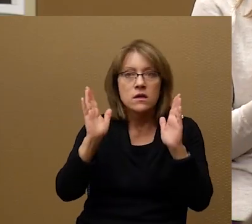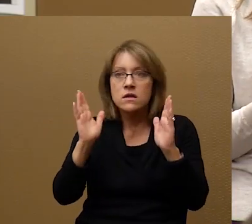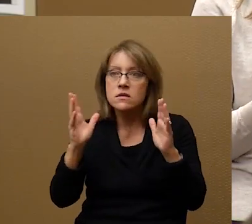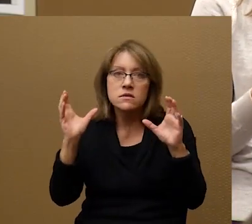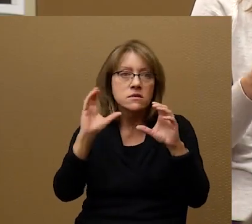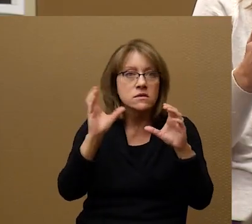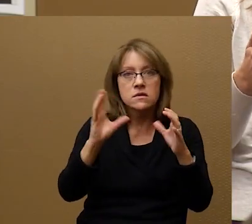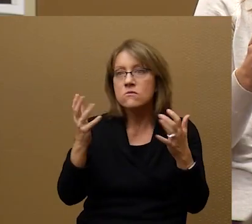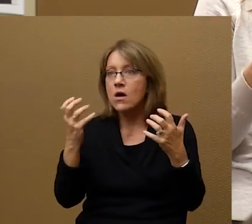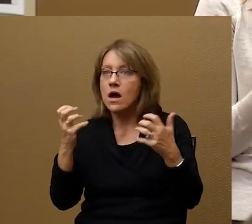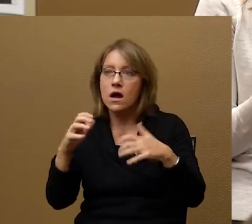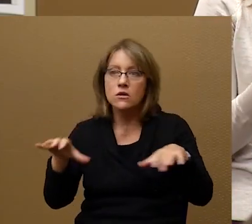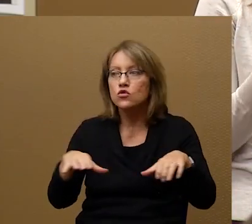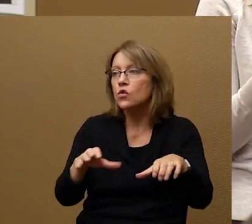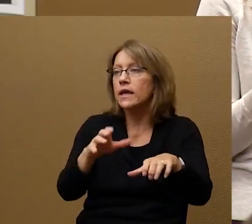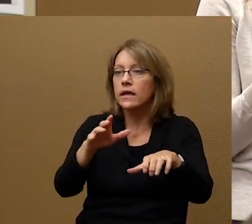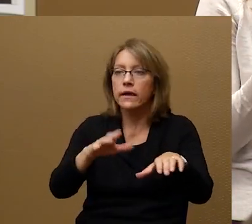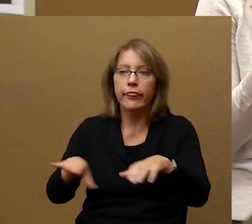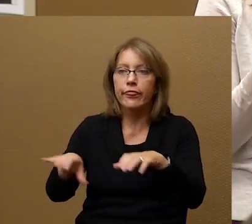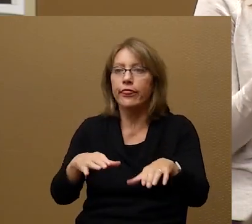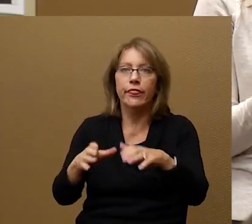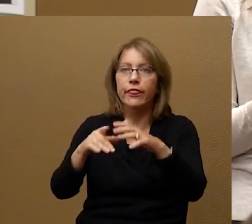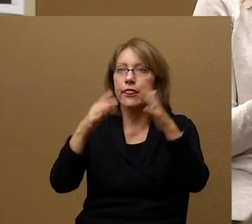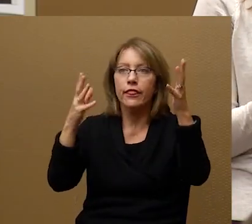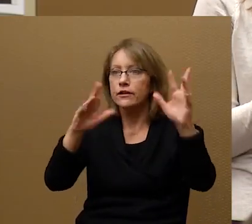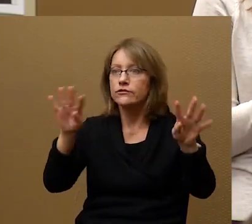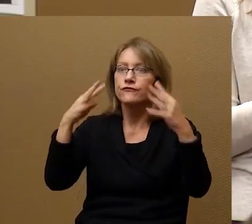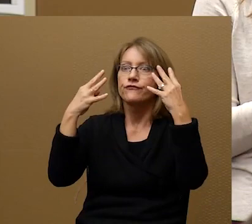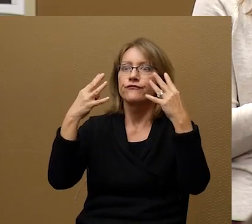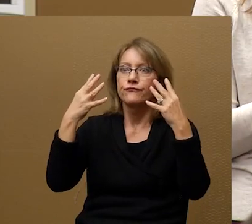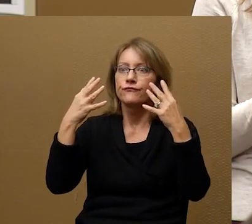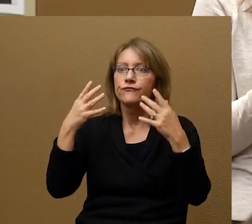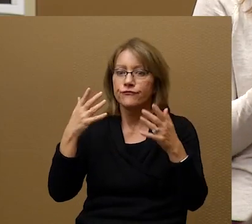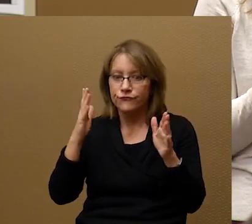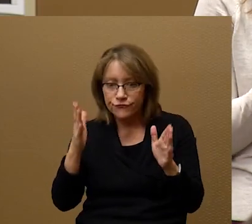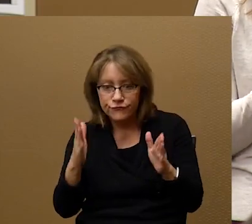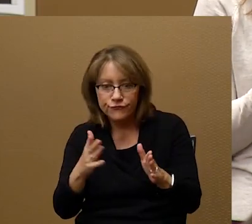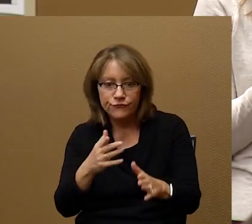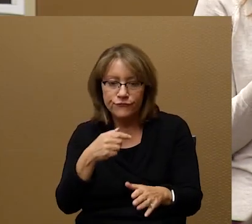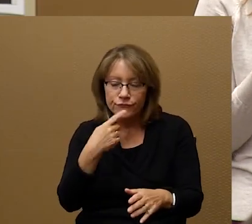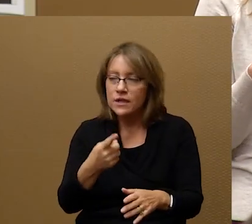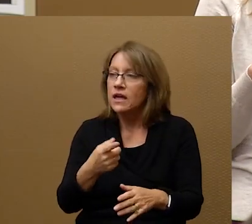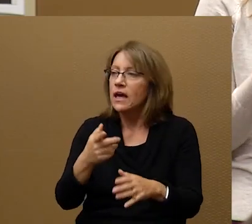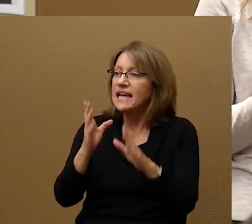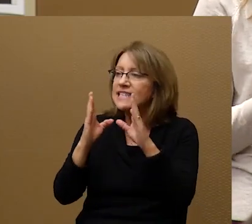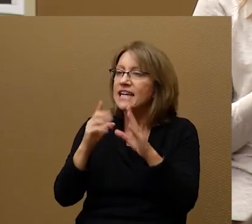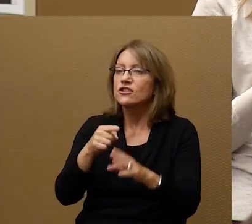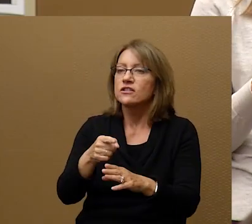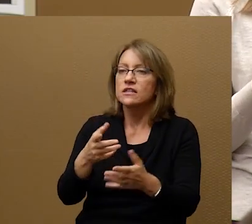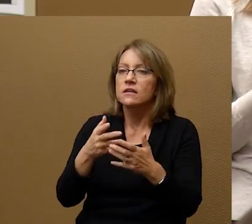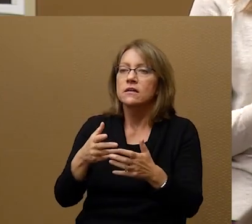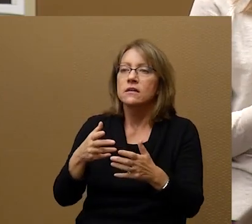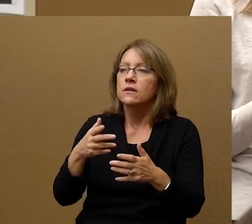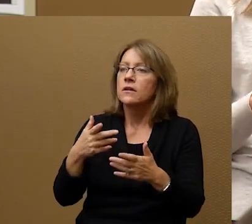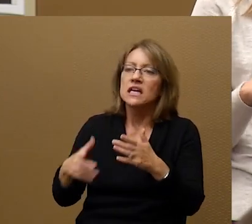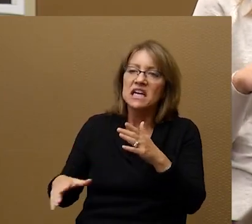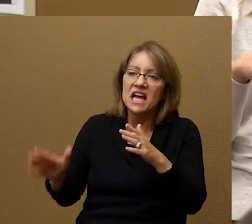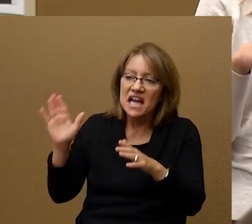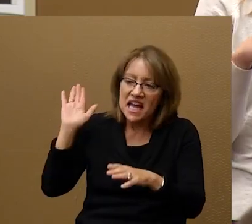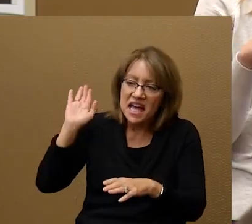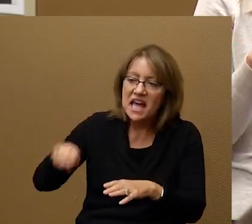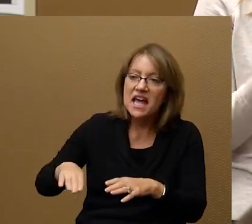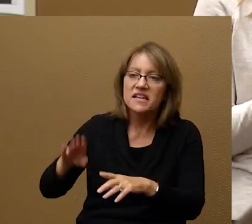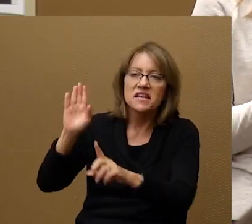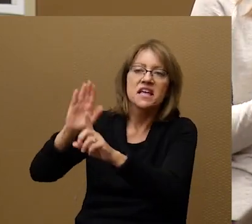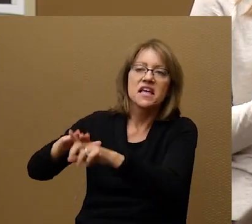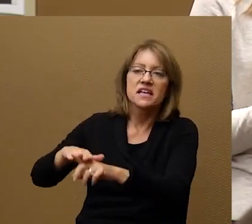at school. So maybe you start, and then that attention that they seek at school is hitting or swearing